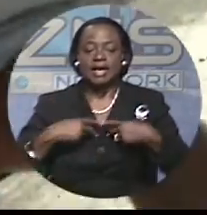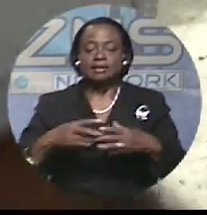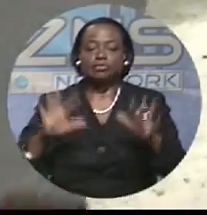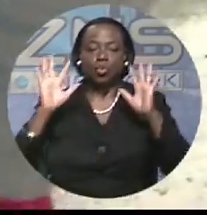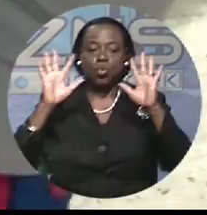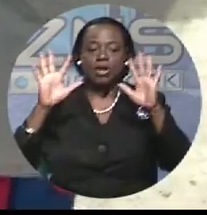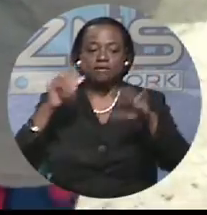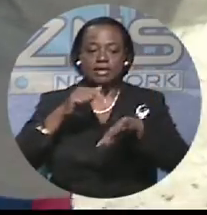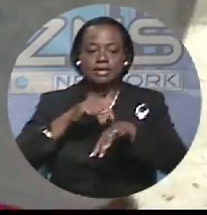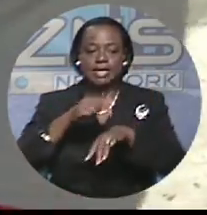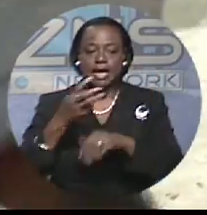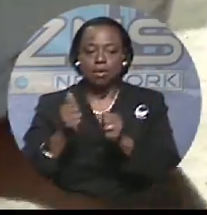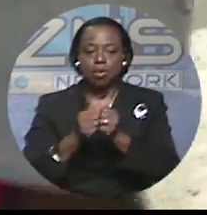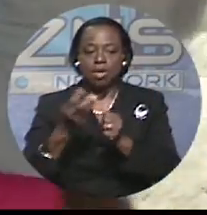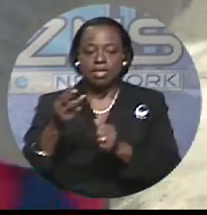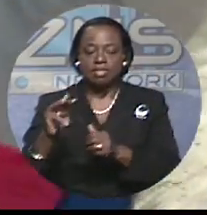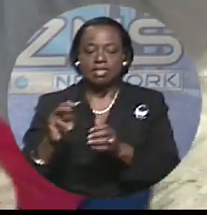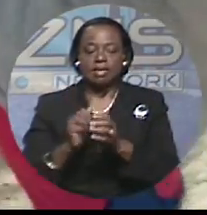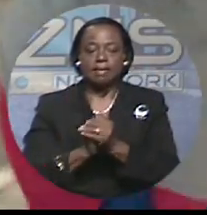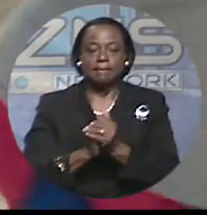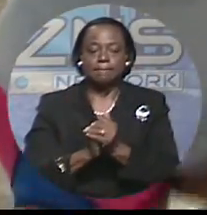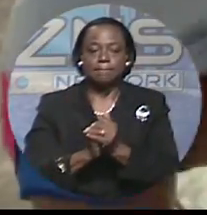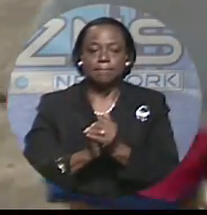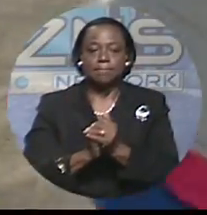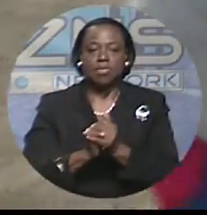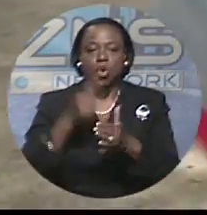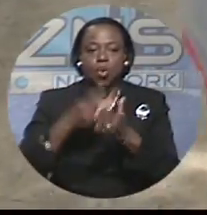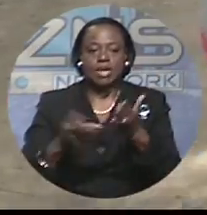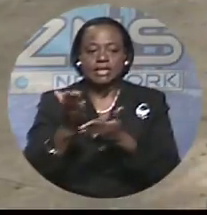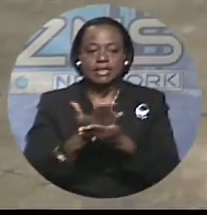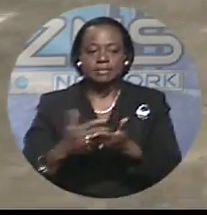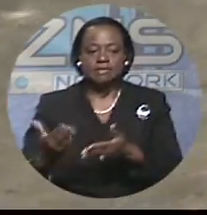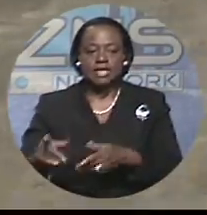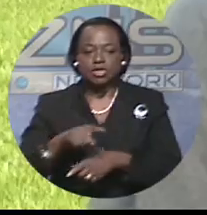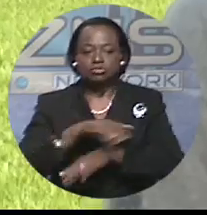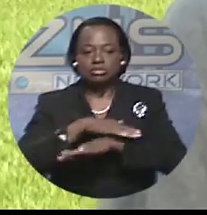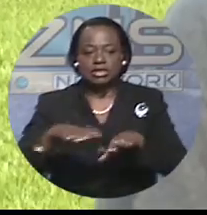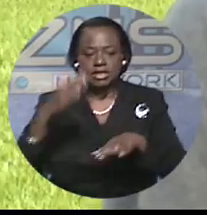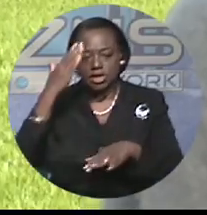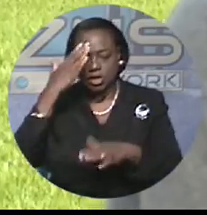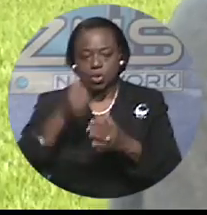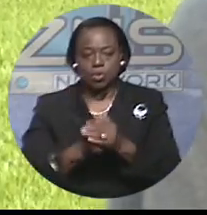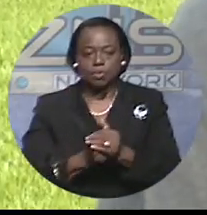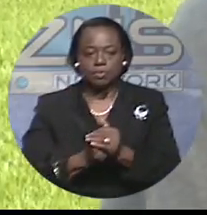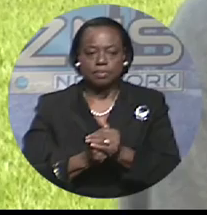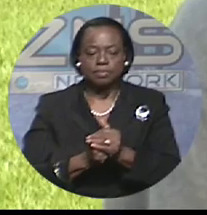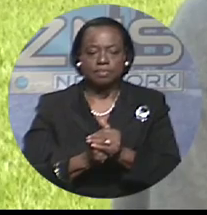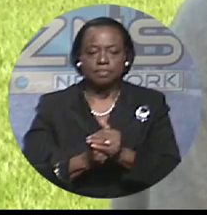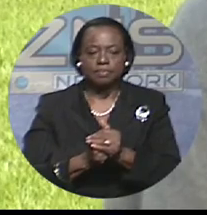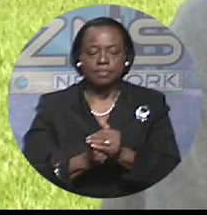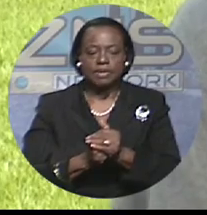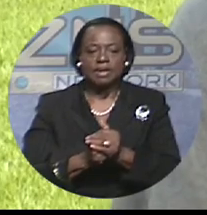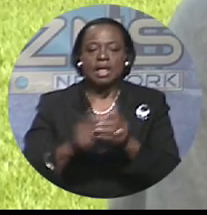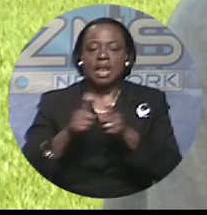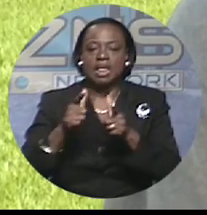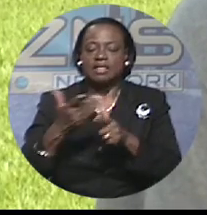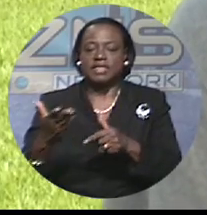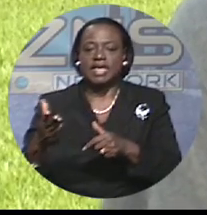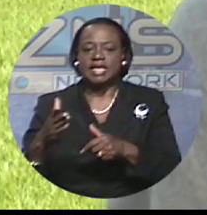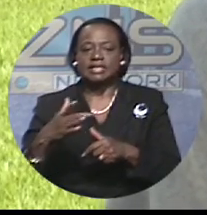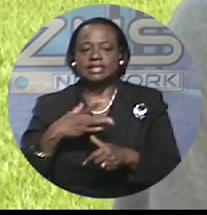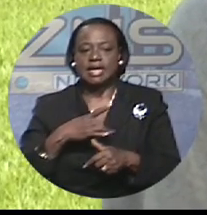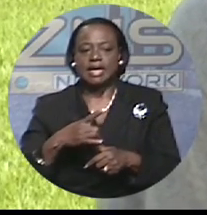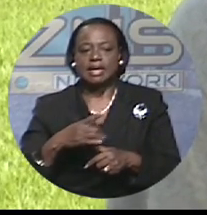know until you joined the program and you start finding out and start getting better? It was a lot of the little things like